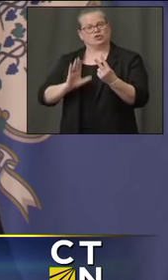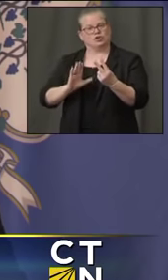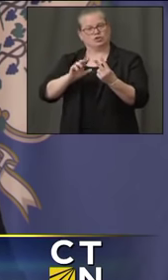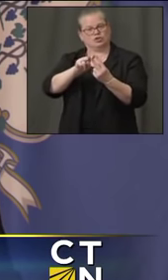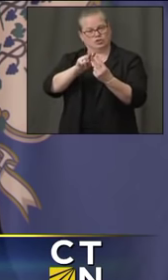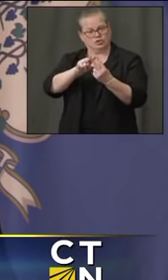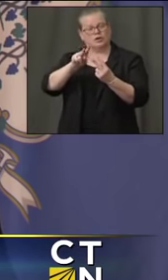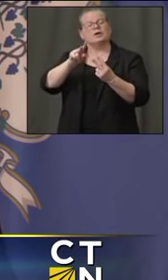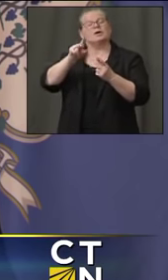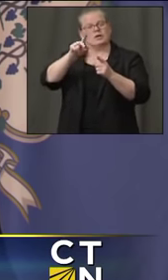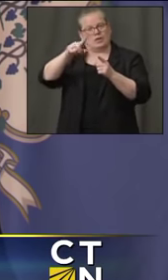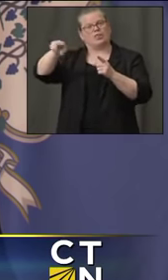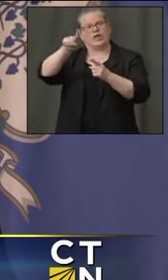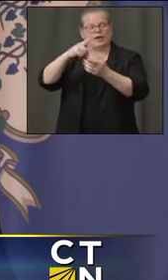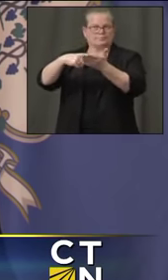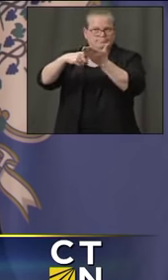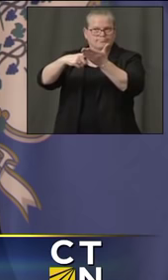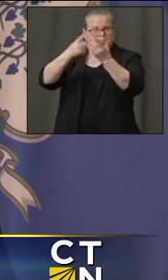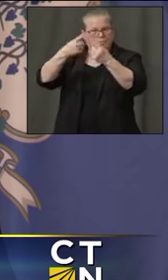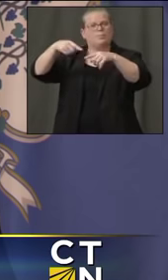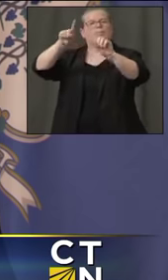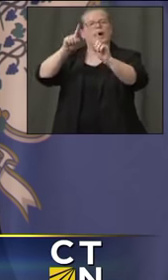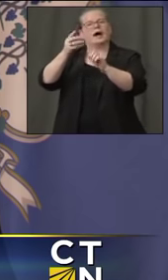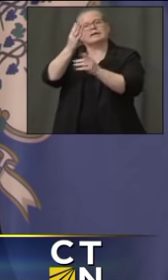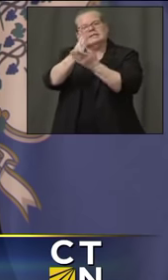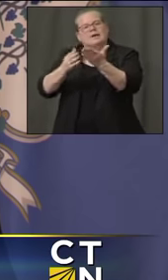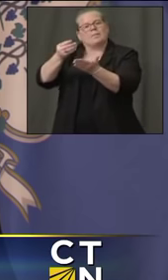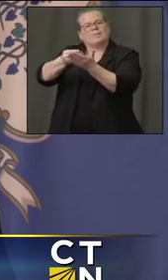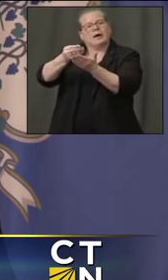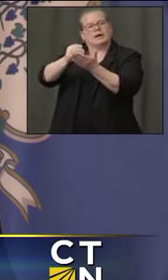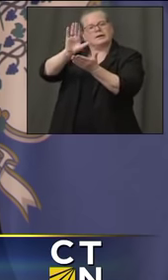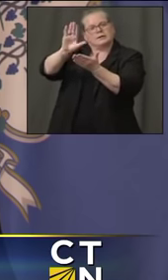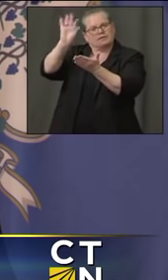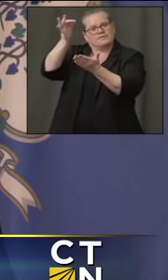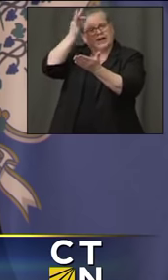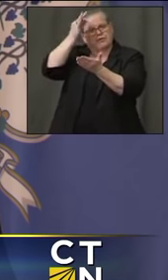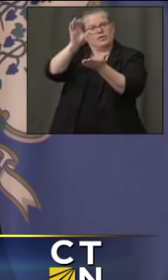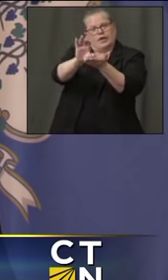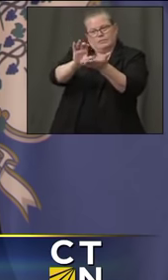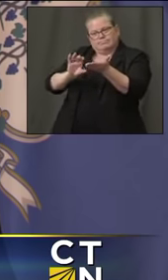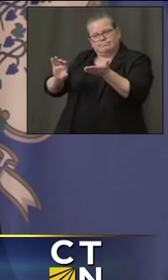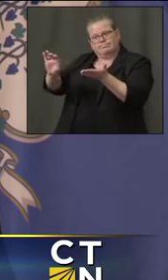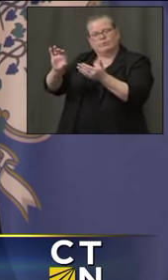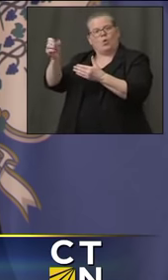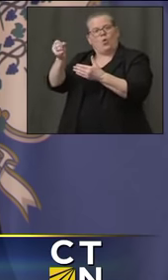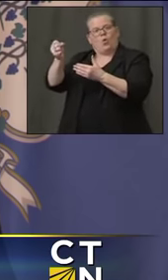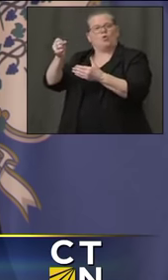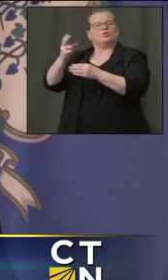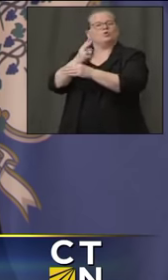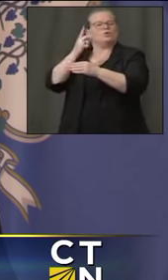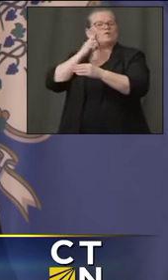aside money for women and minority-owned businesses as well. So I think they're making a good effort there.